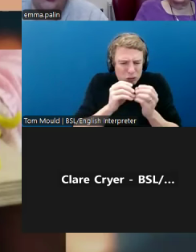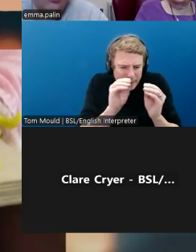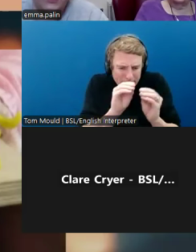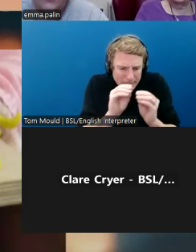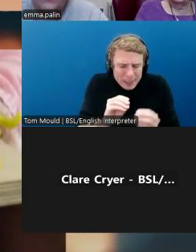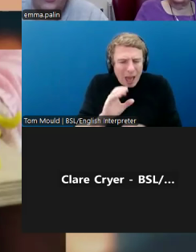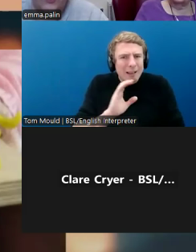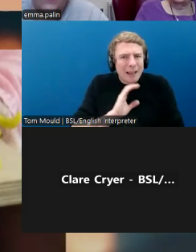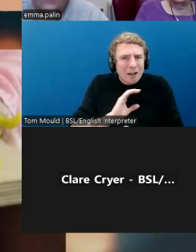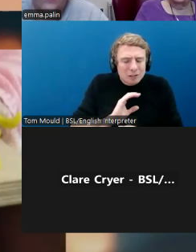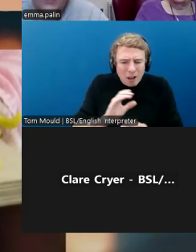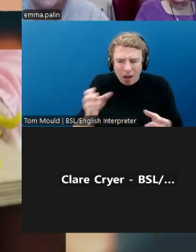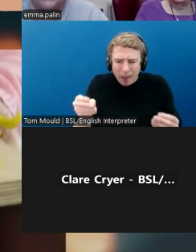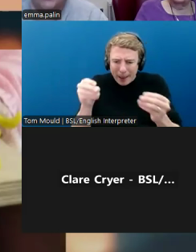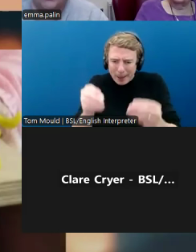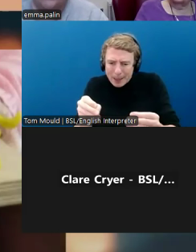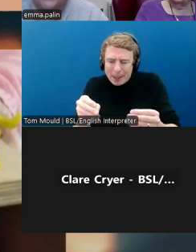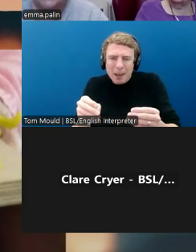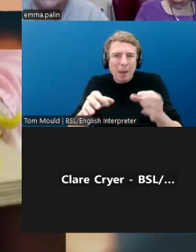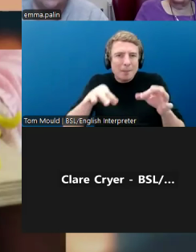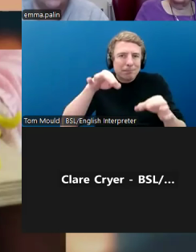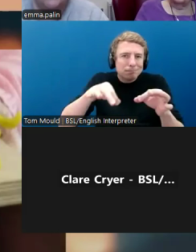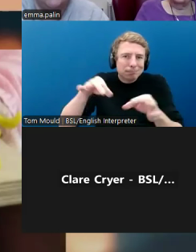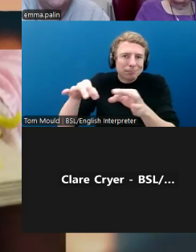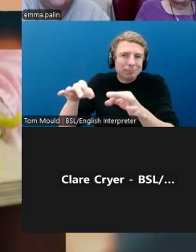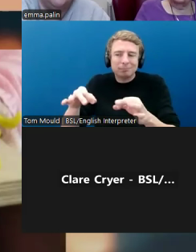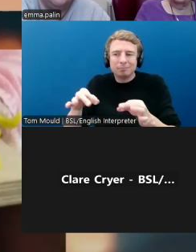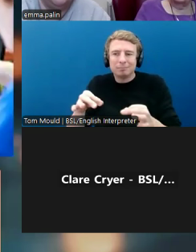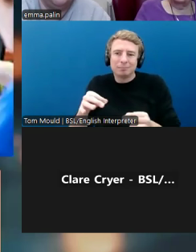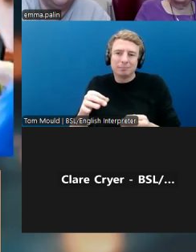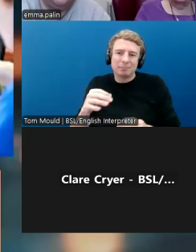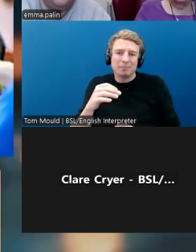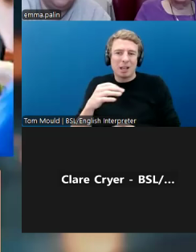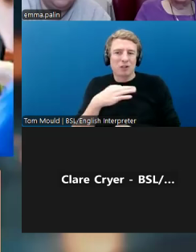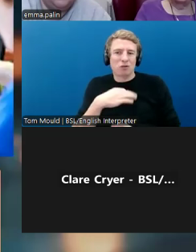and role play with them, and they became quite precious to her.